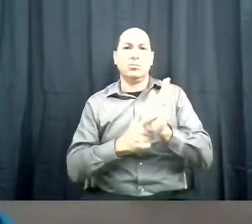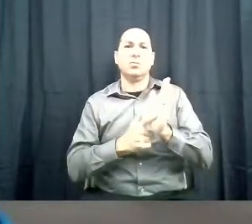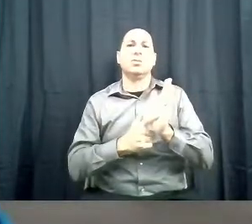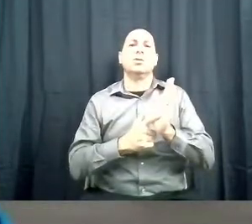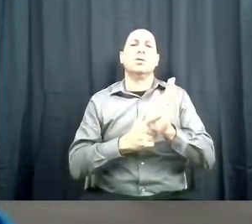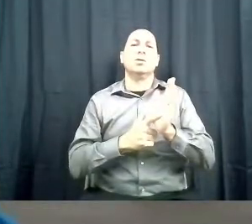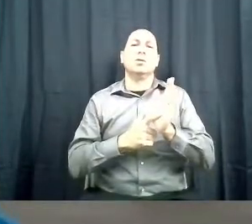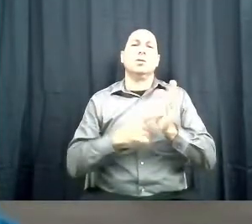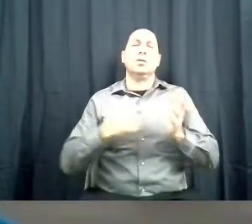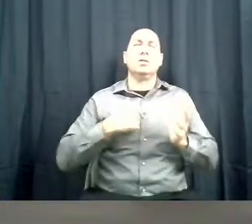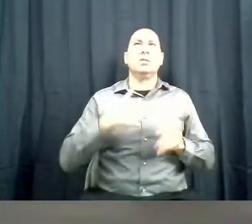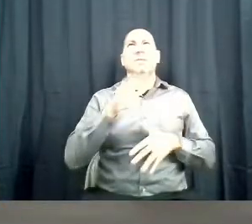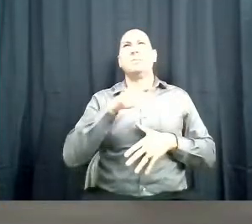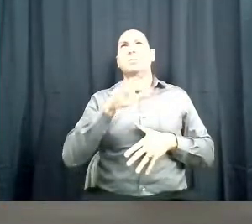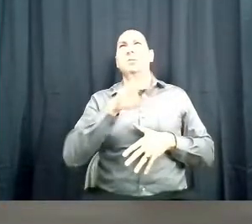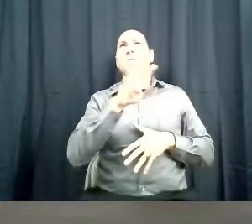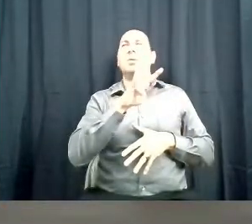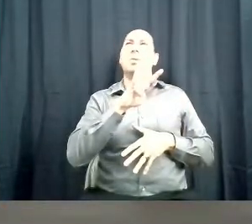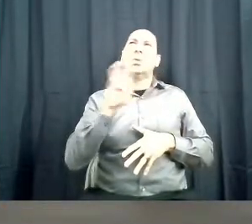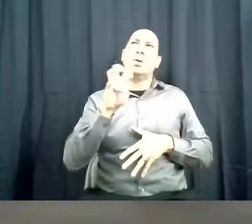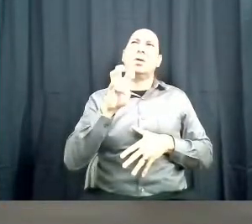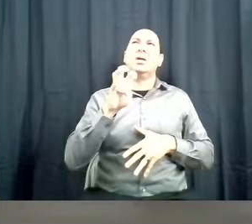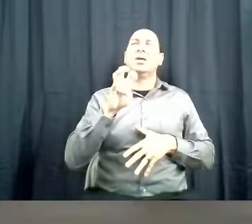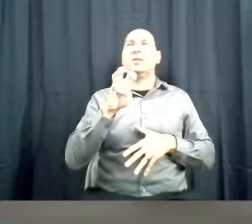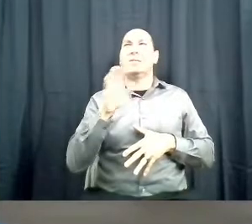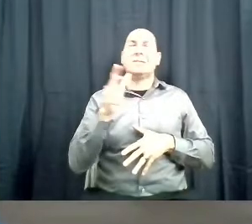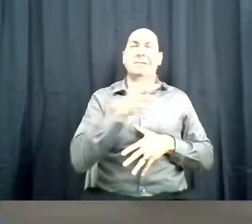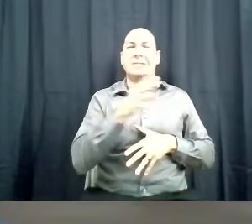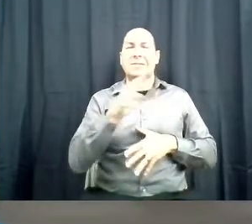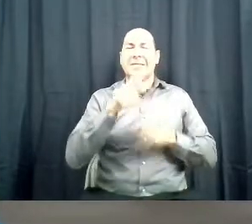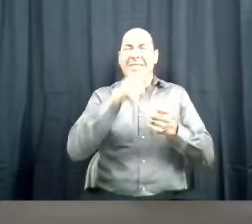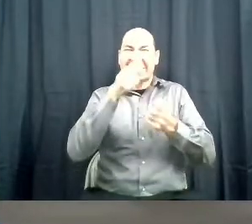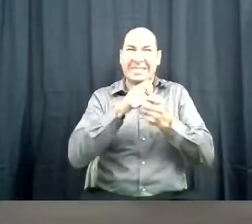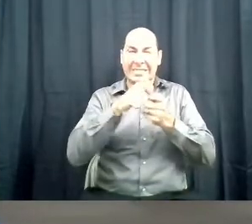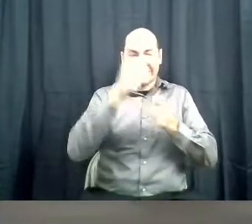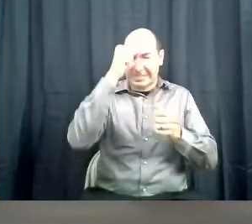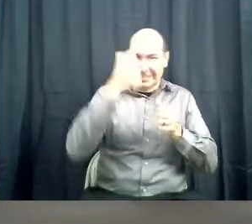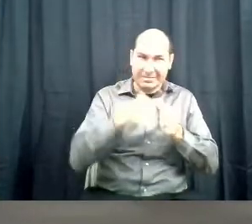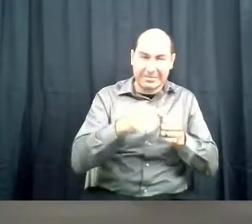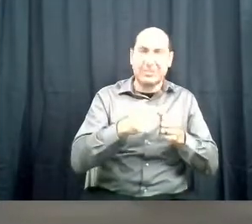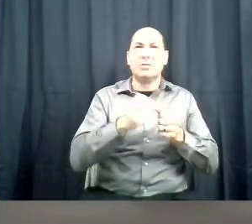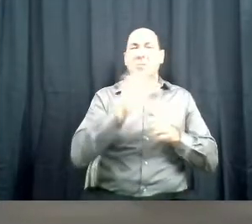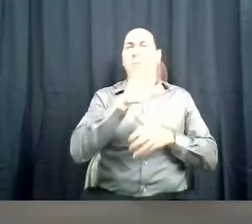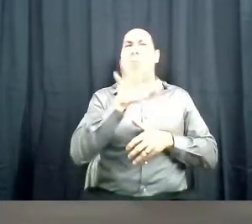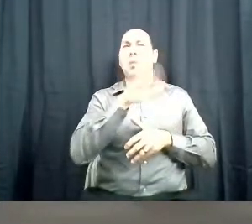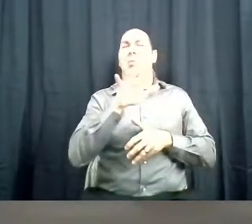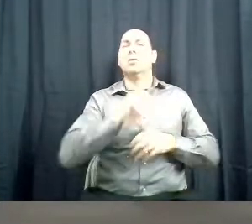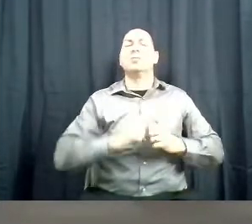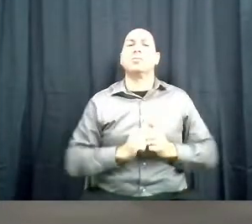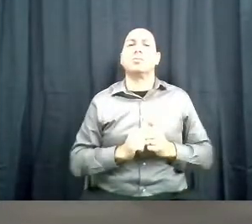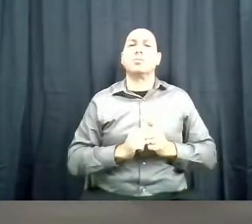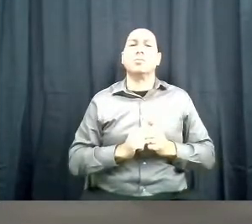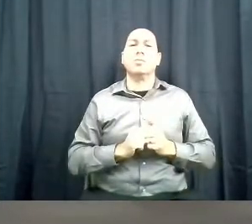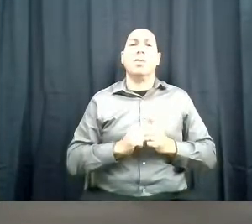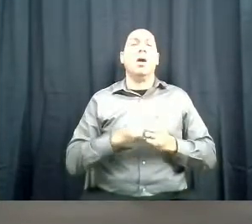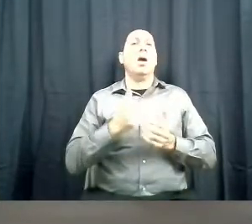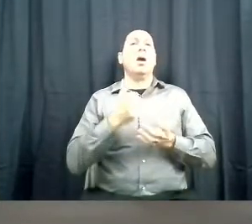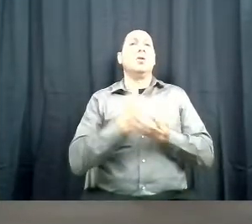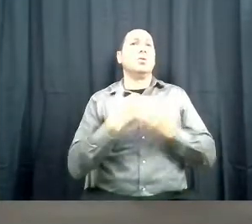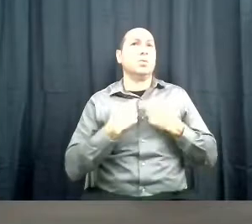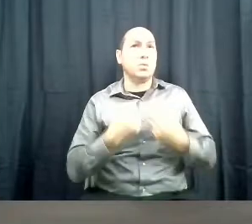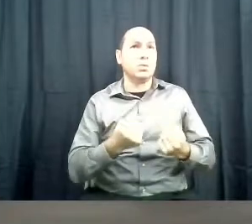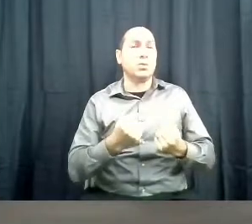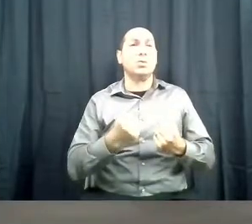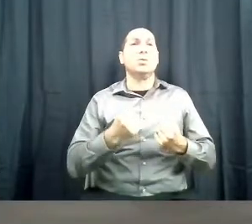It might be between 390 and 400. I don't recall the exact number, but it's about 400. Medicaid policy for Puerto Rico has been adopted on